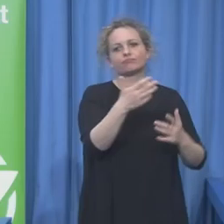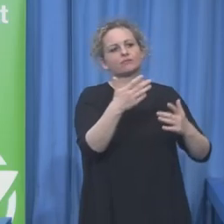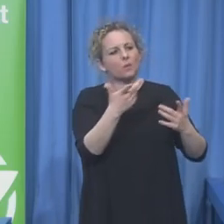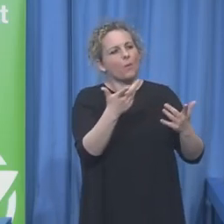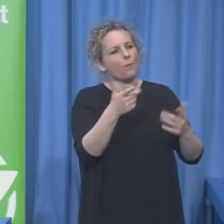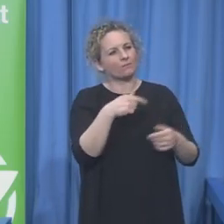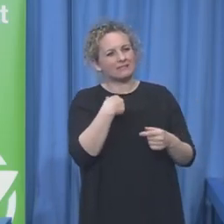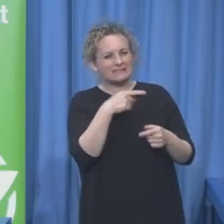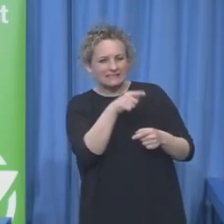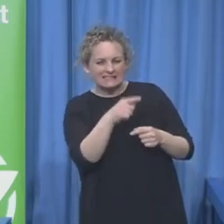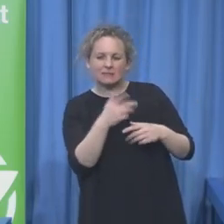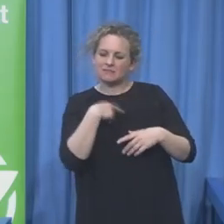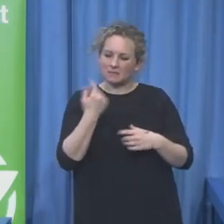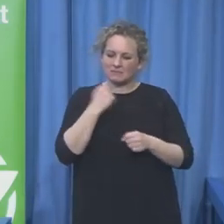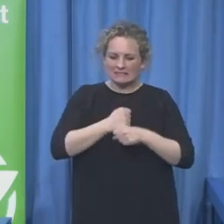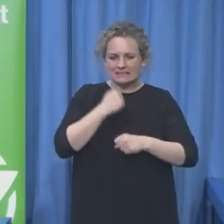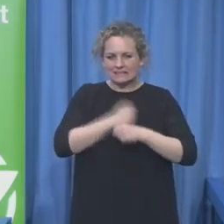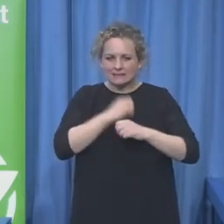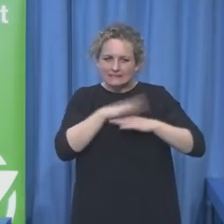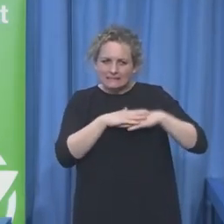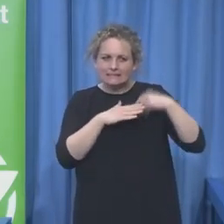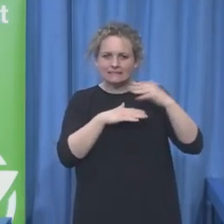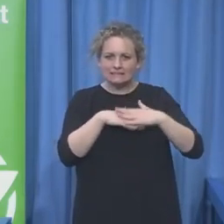relationships. So accommodation,